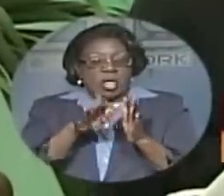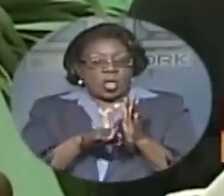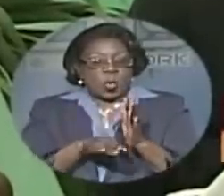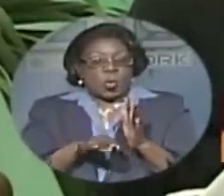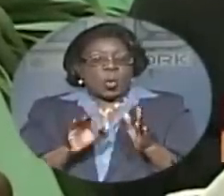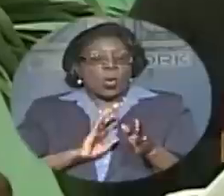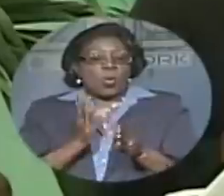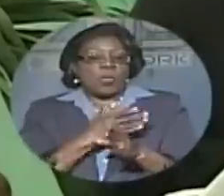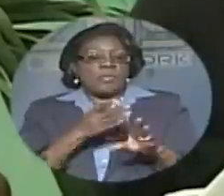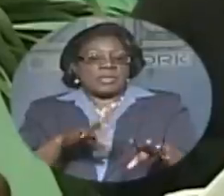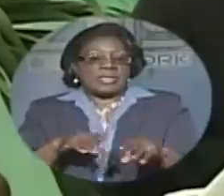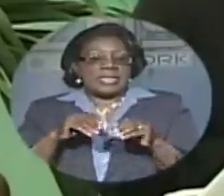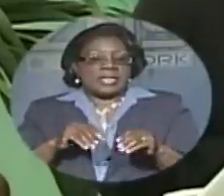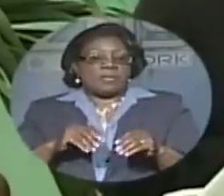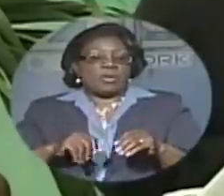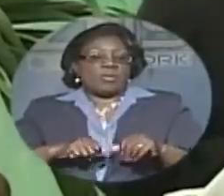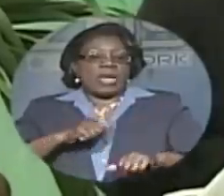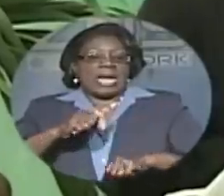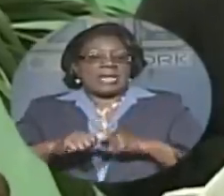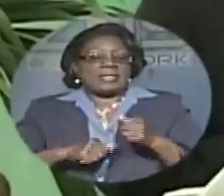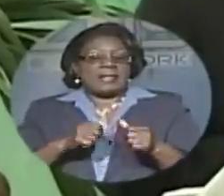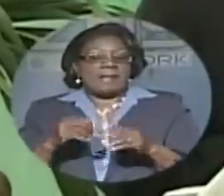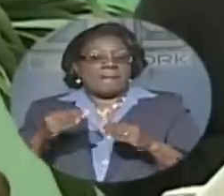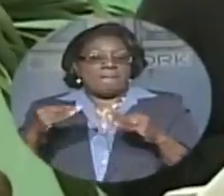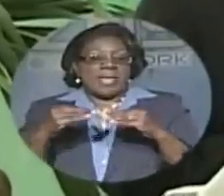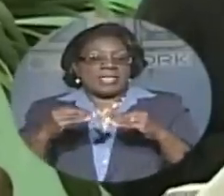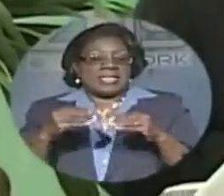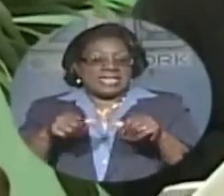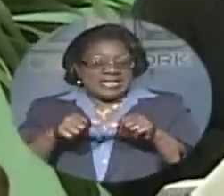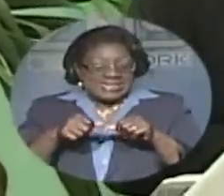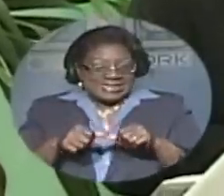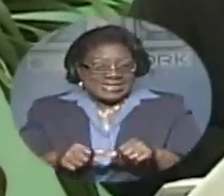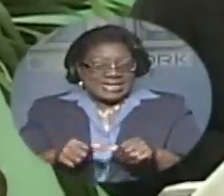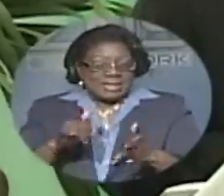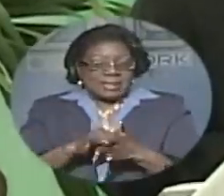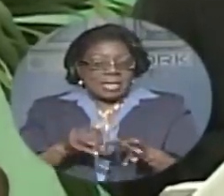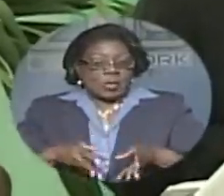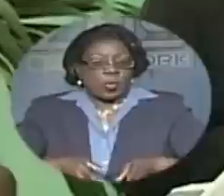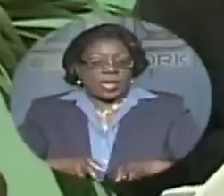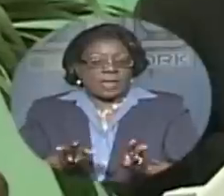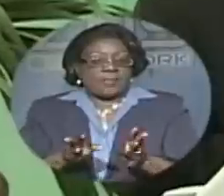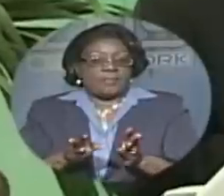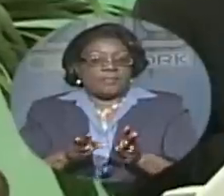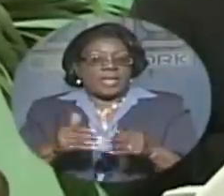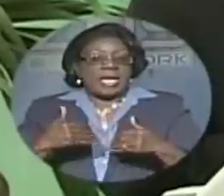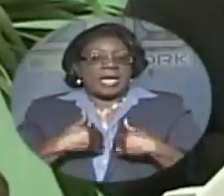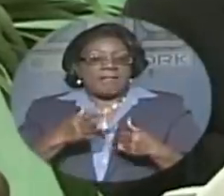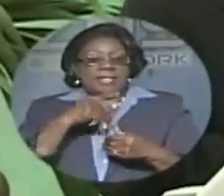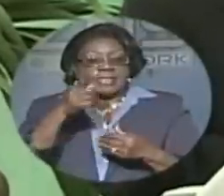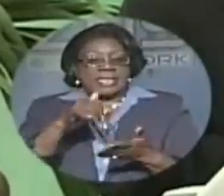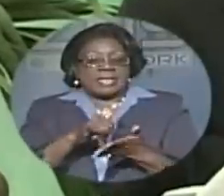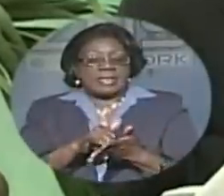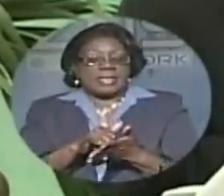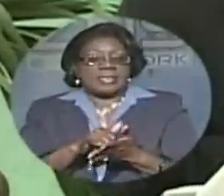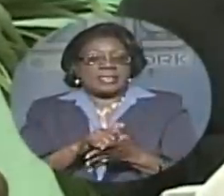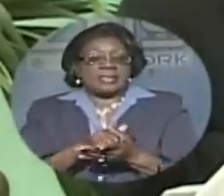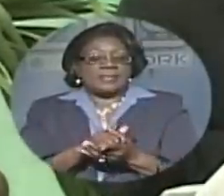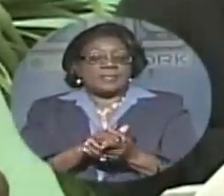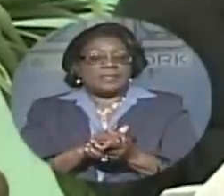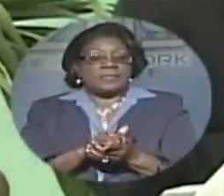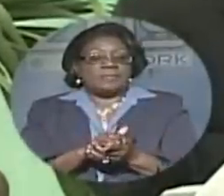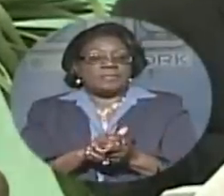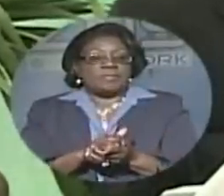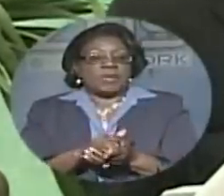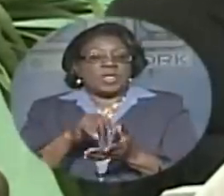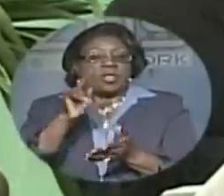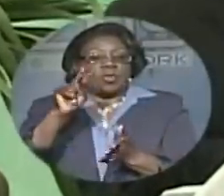take proactive measures to ensure that it remains that way. Now, having said that,